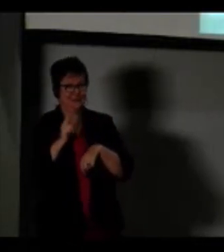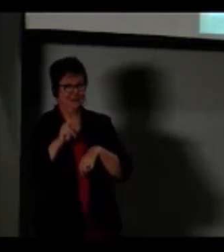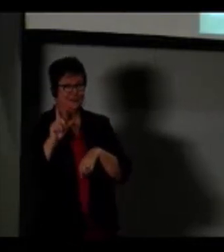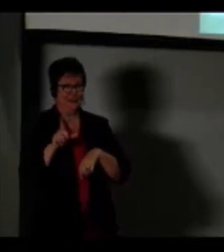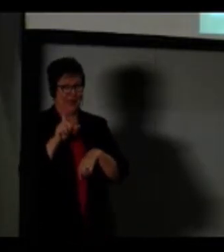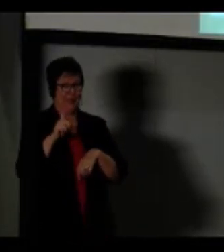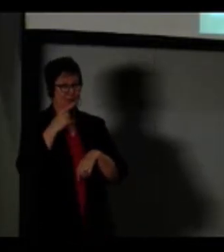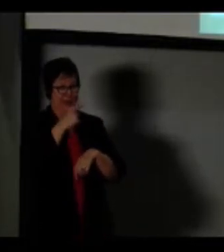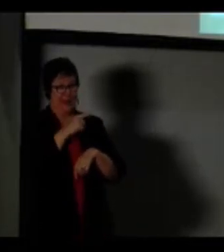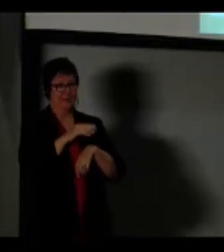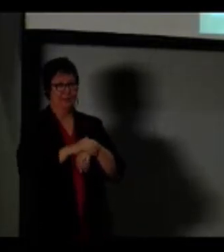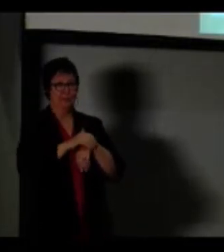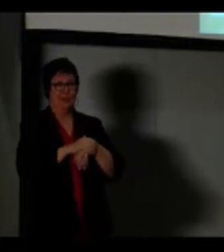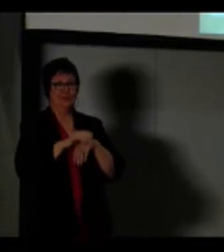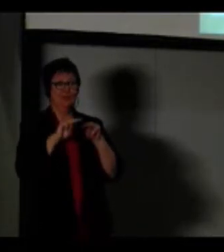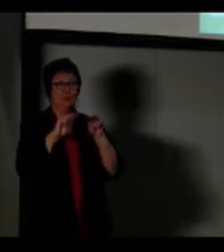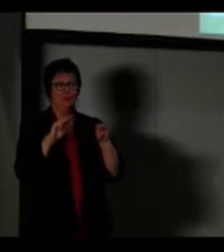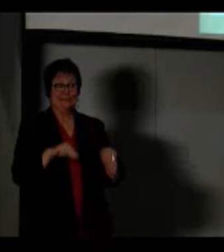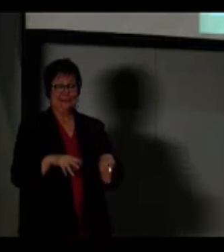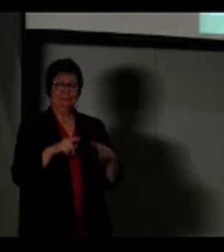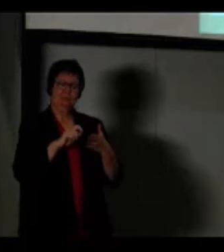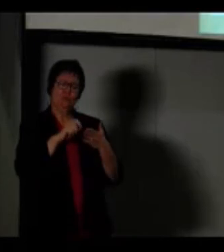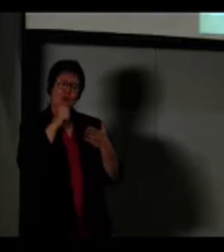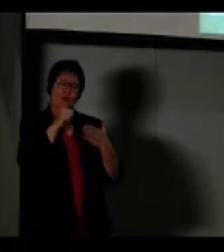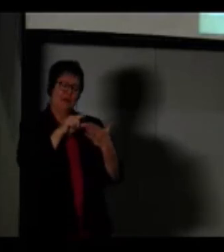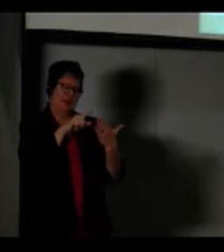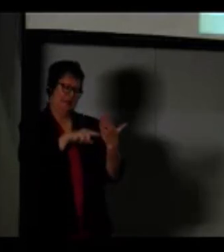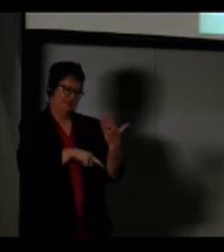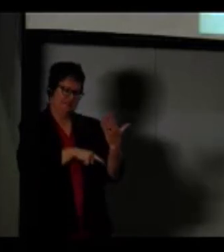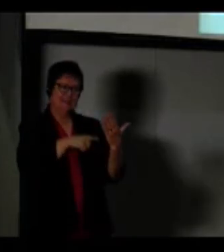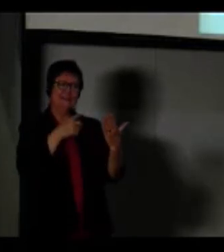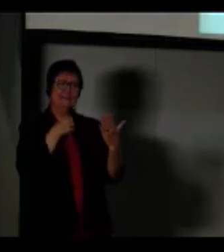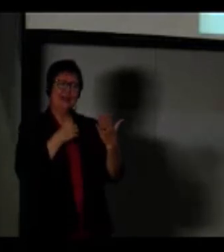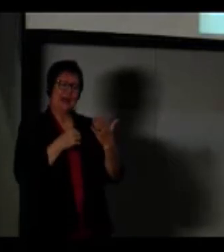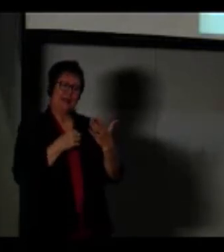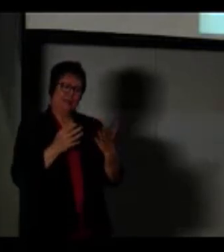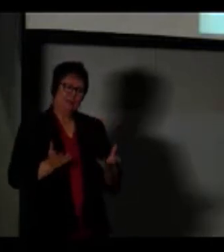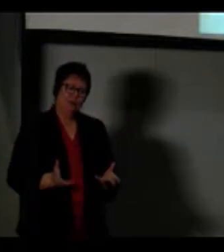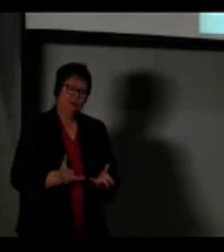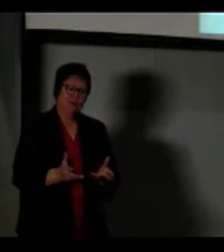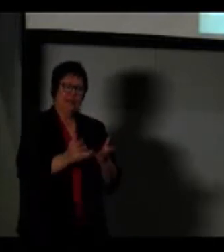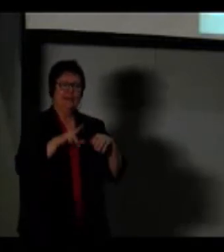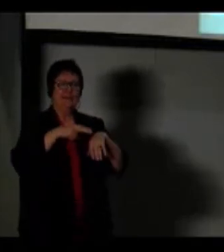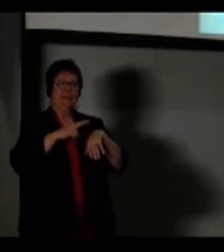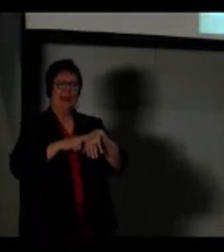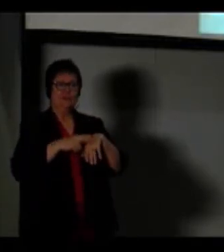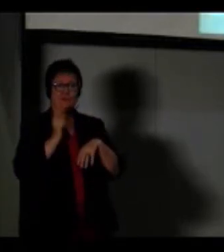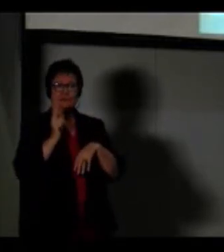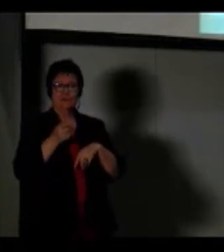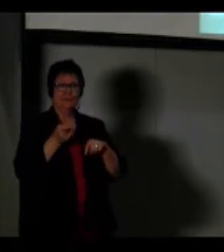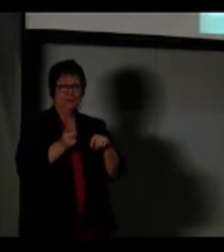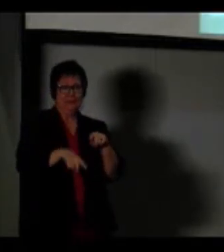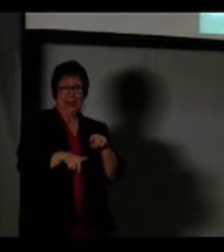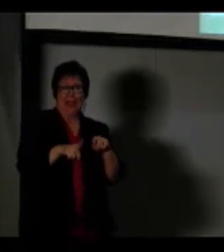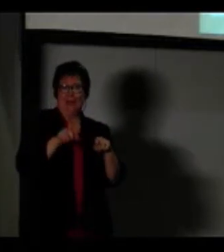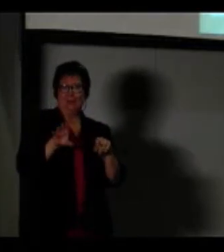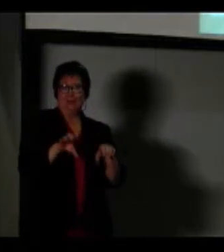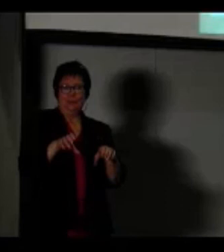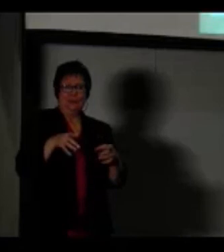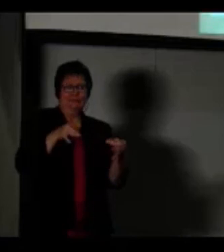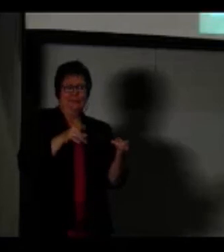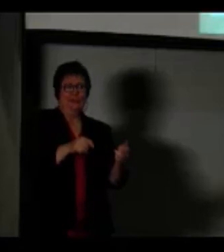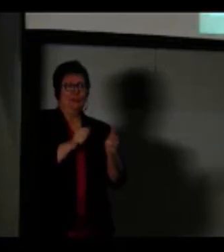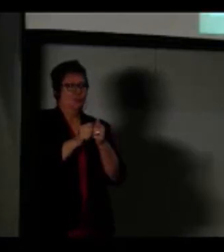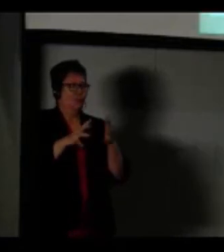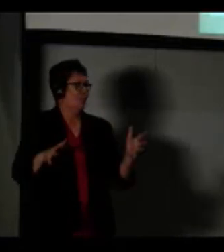Museum, wrote a letter that said that the cultivation of natural history cannot be efficiently carried out without reference to an